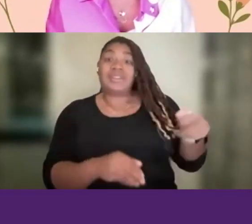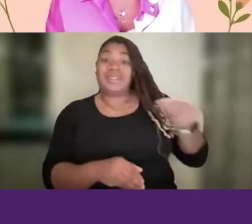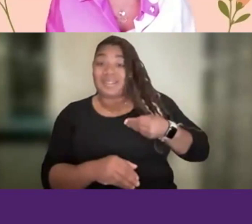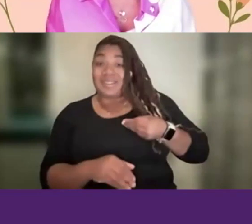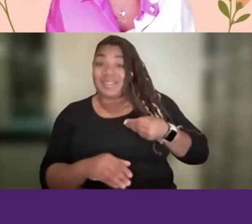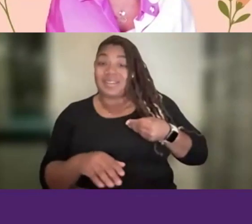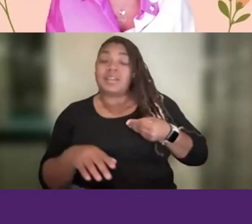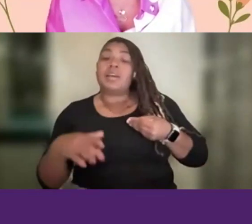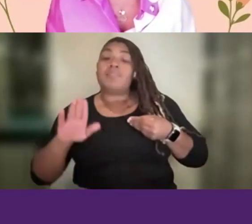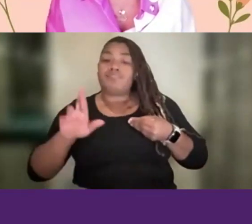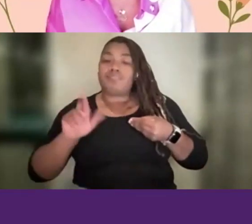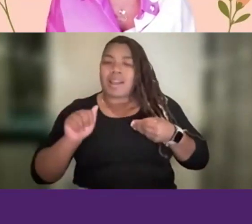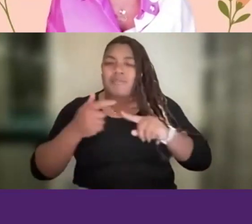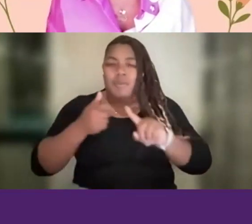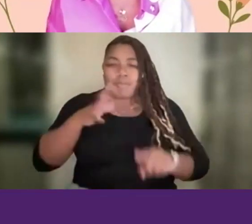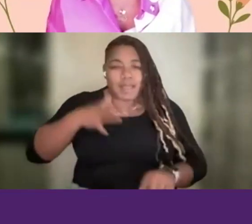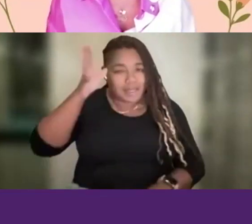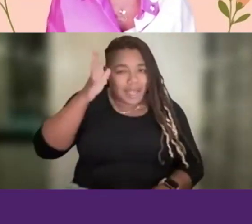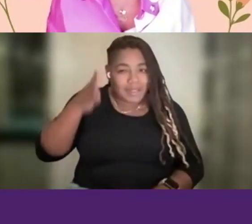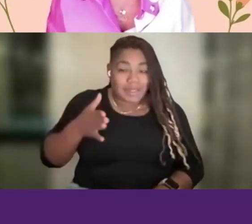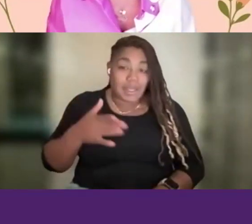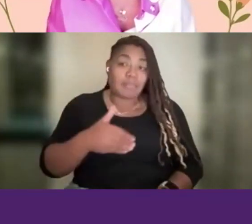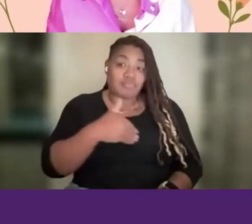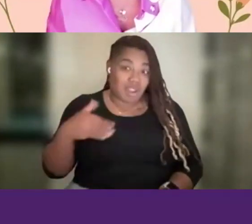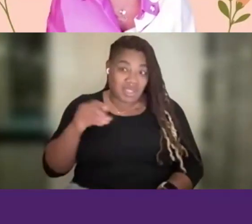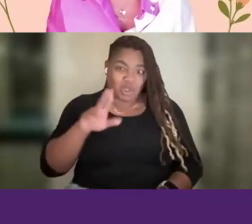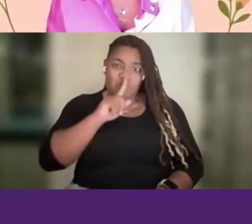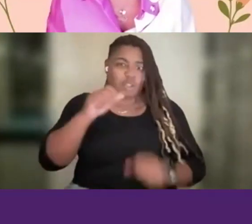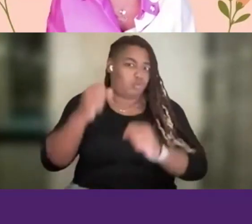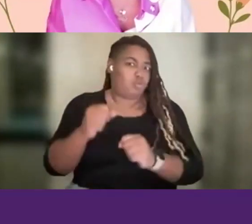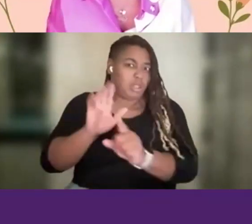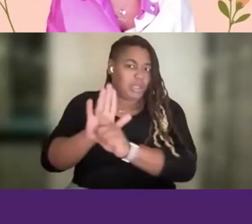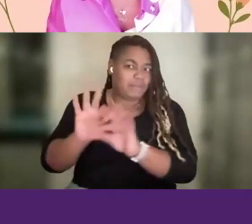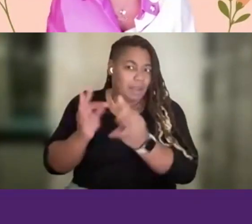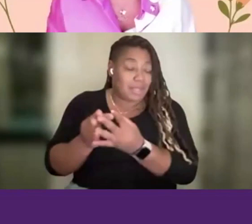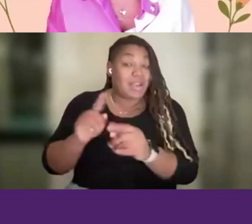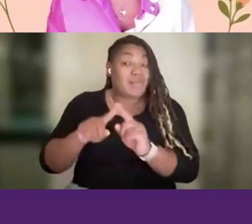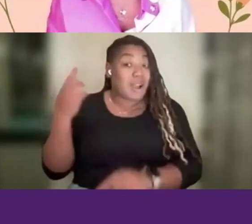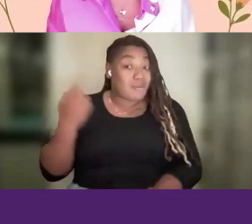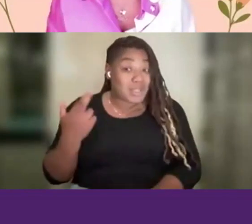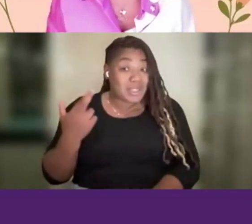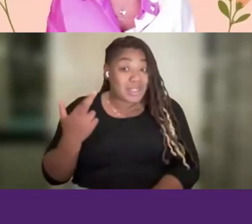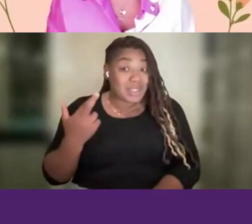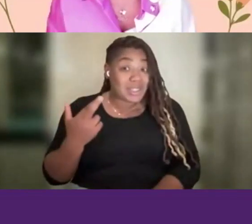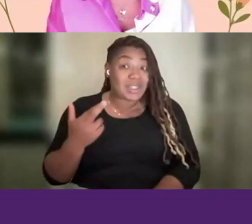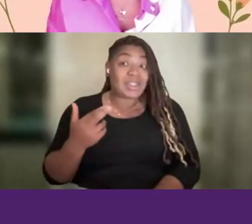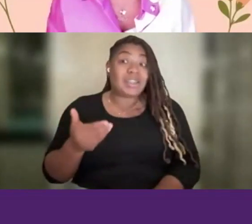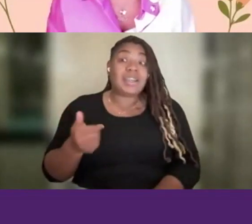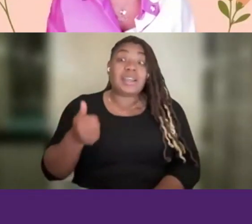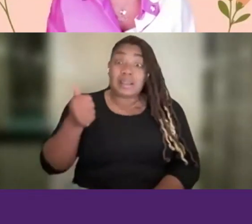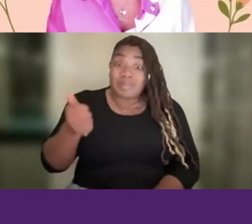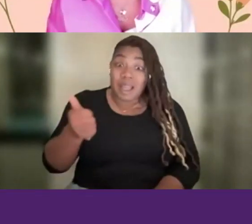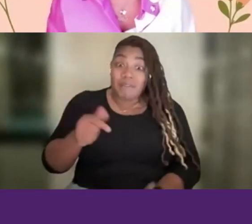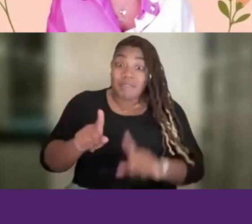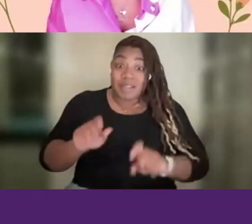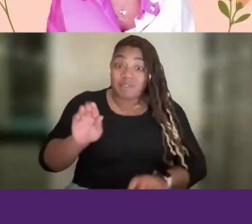side. Breast and ovarian cancer ran very strongly in his family, but the reason he got the BRCA test was because his